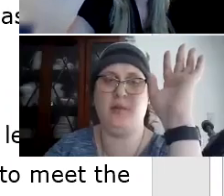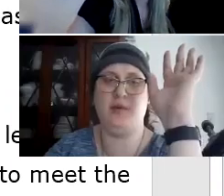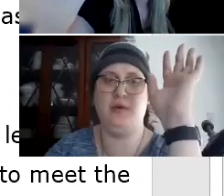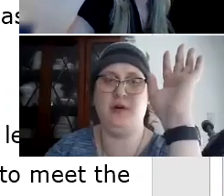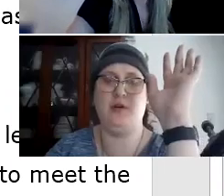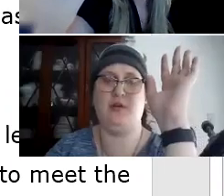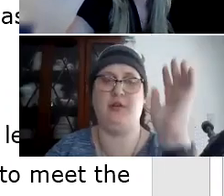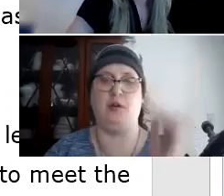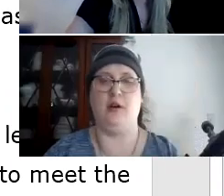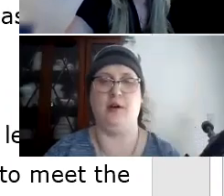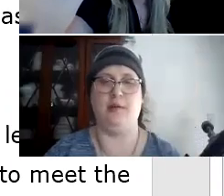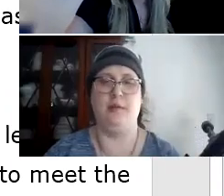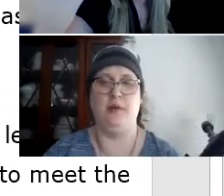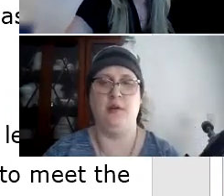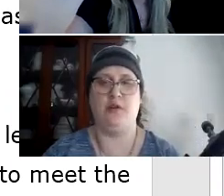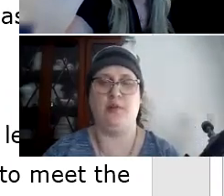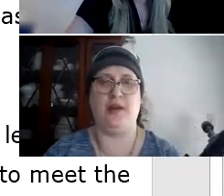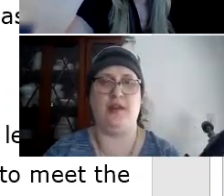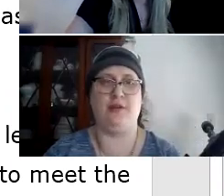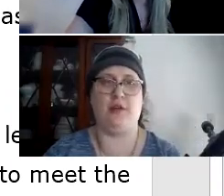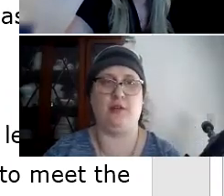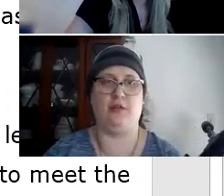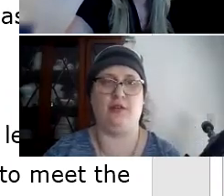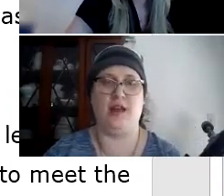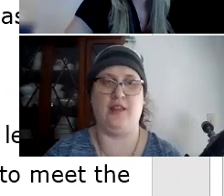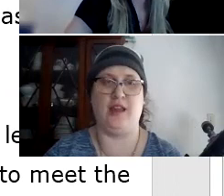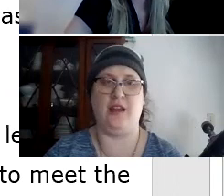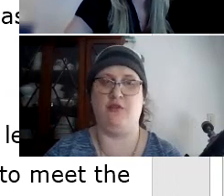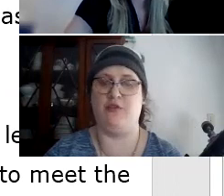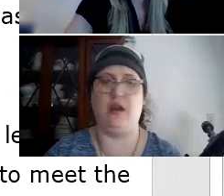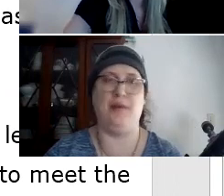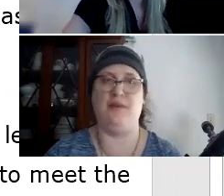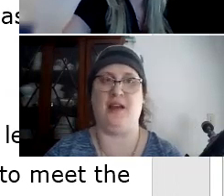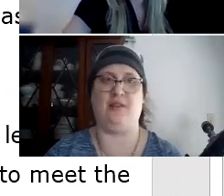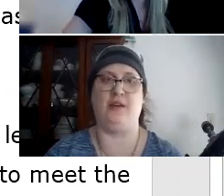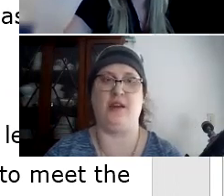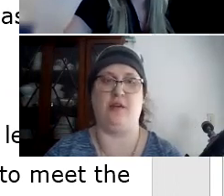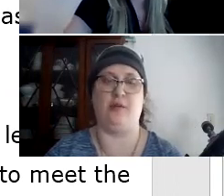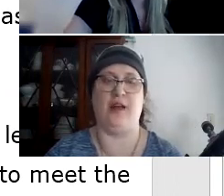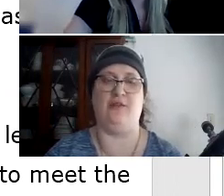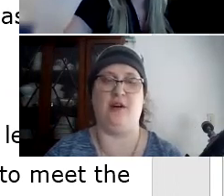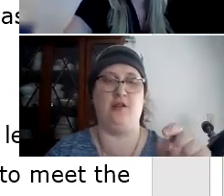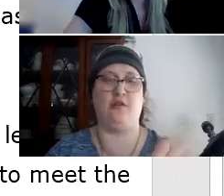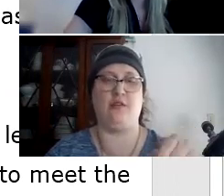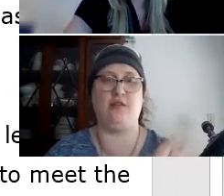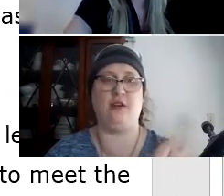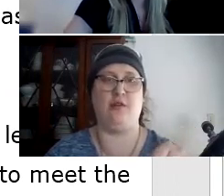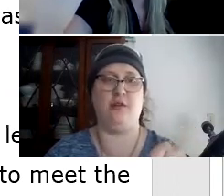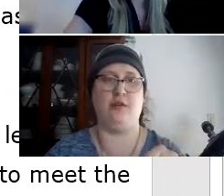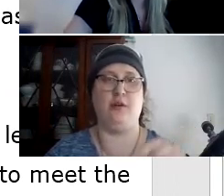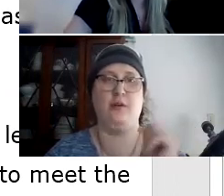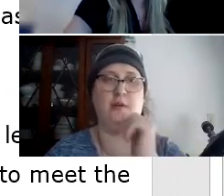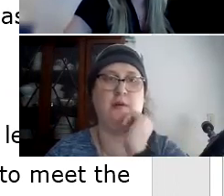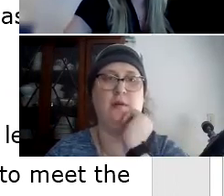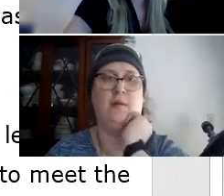Would people who are told by their doctors that they should not be vaccinated, would that fall under this